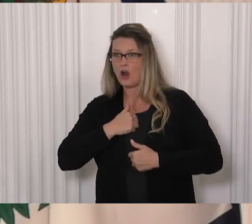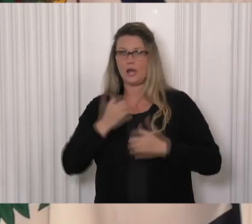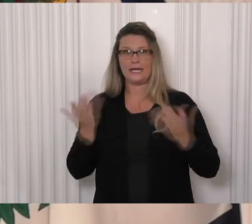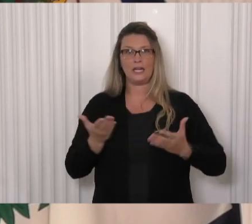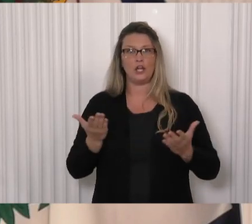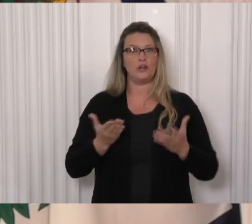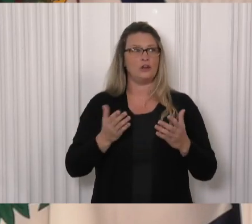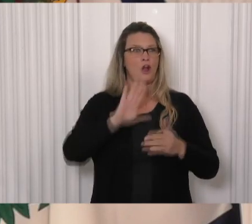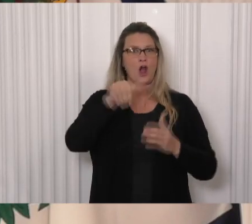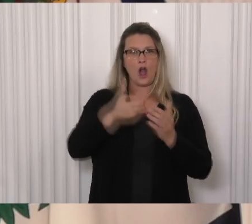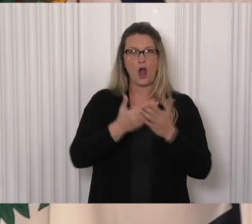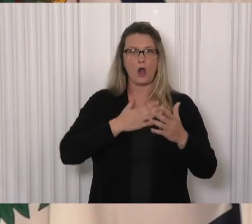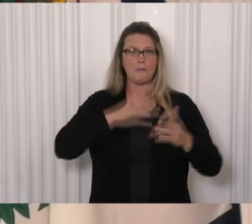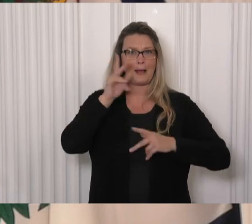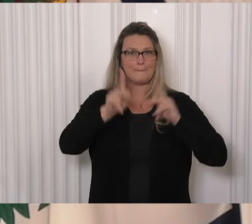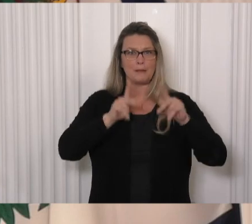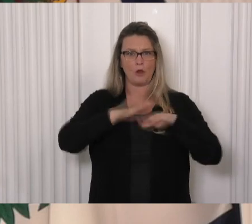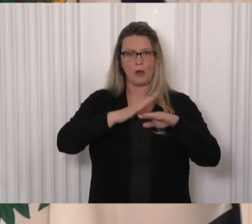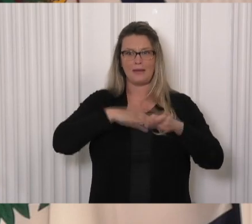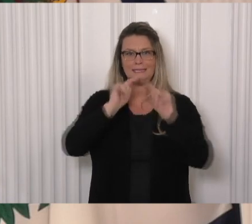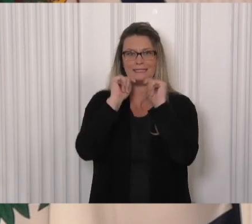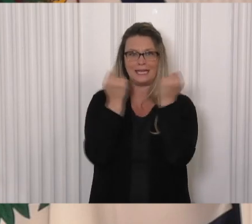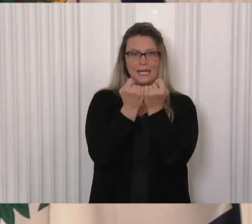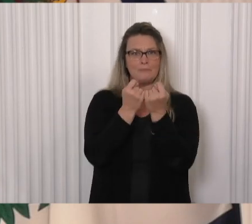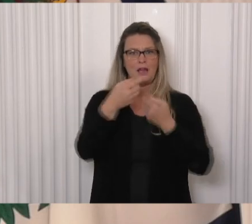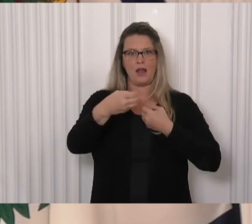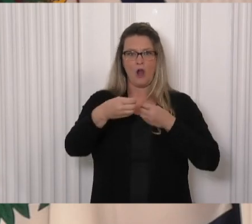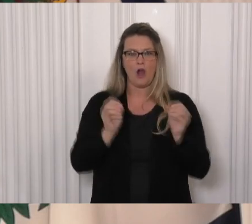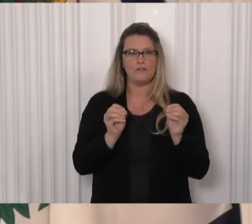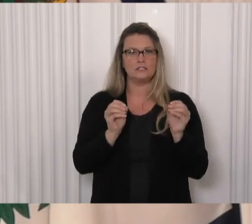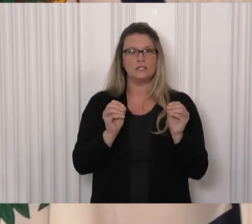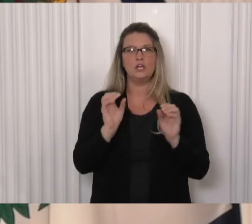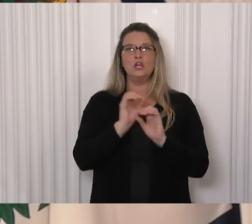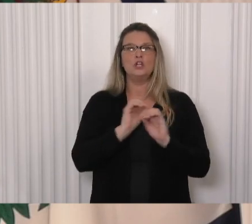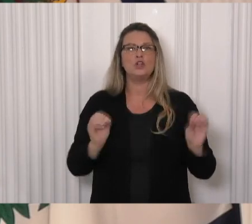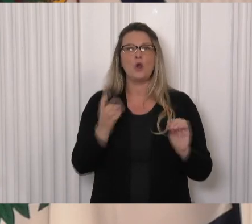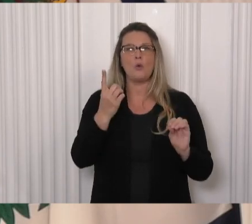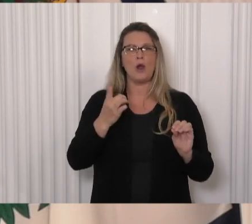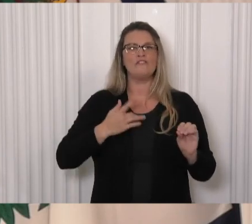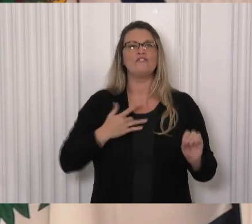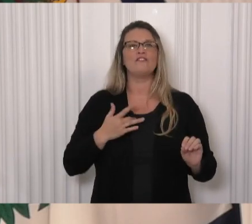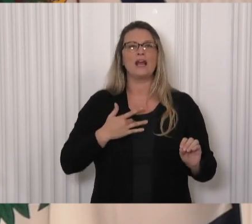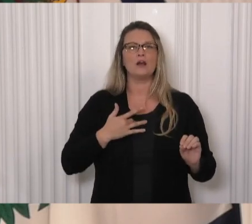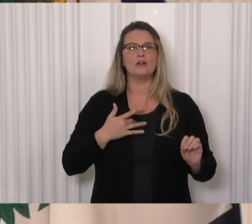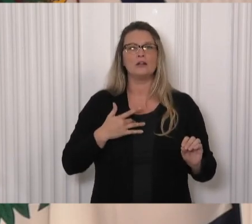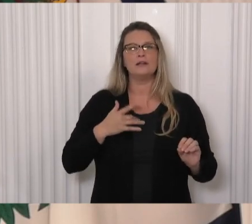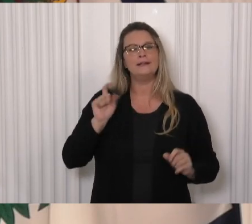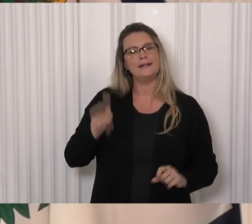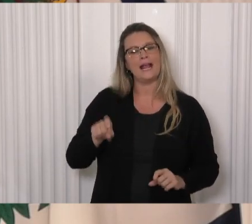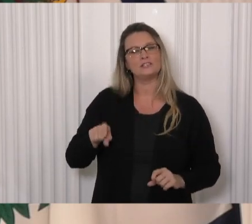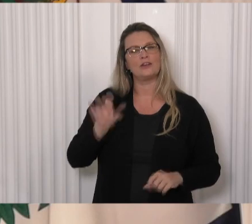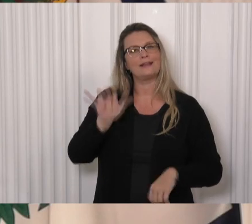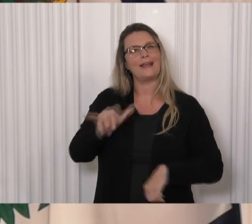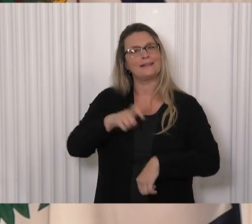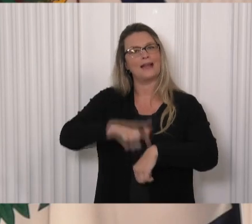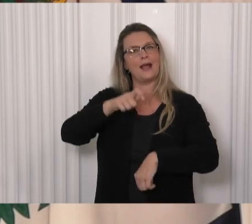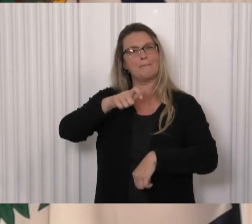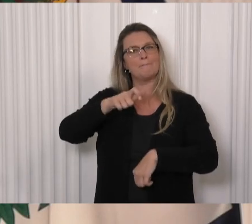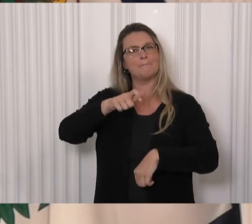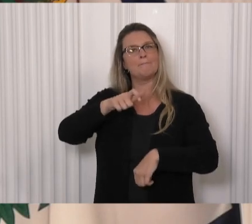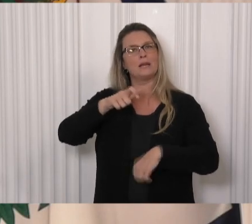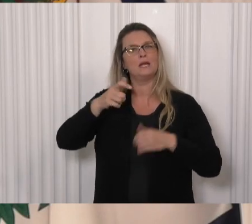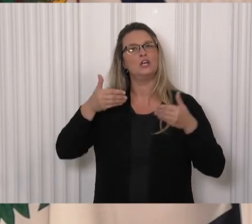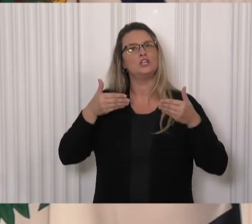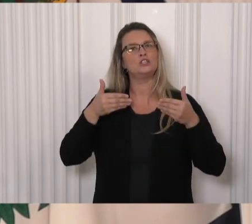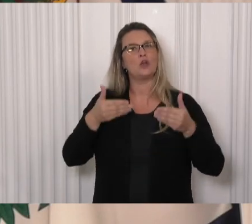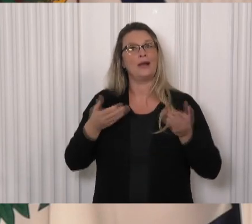of my people within my office and everything, no one thought it was necessary at that point in time to take the biggest step forward